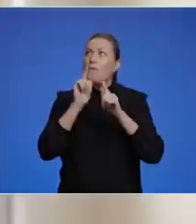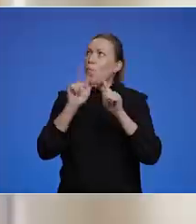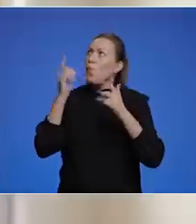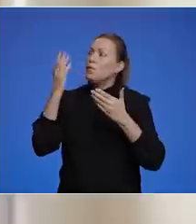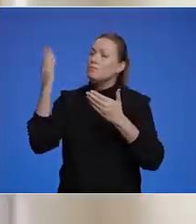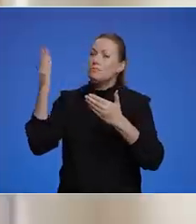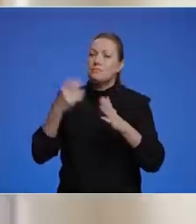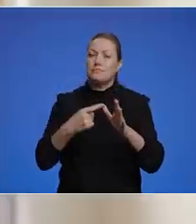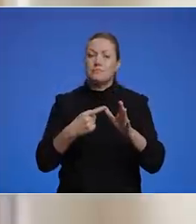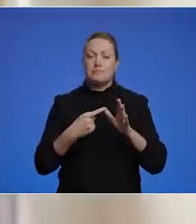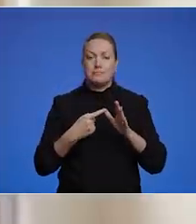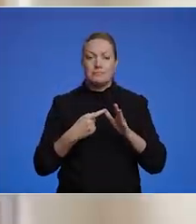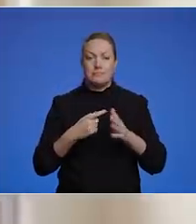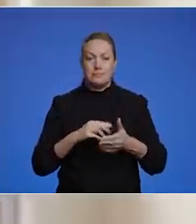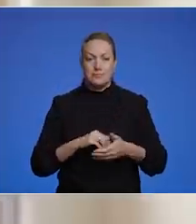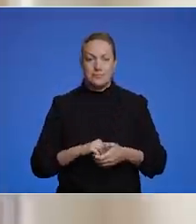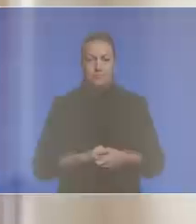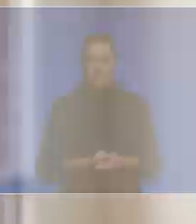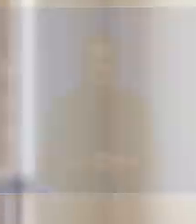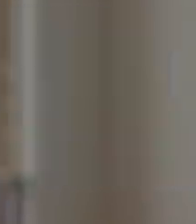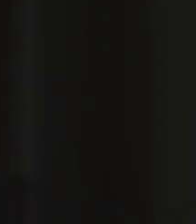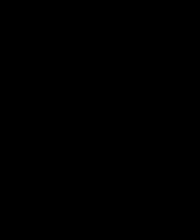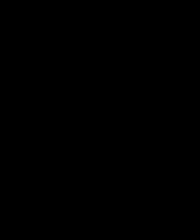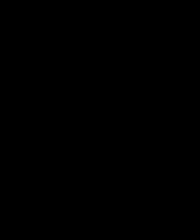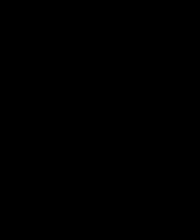The word of the Lord. Thanks be to God.